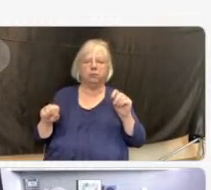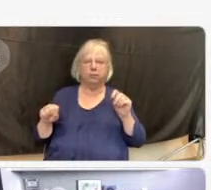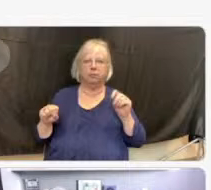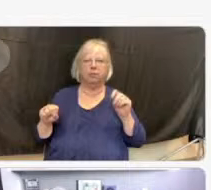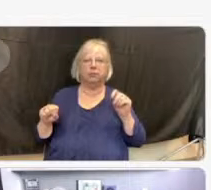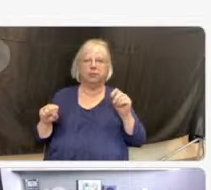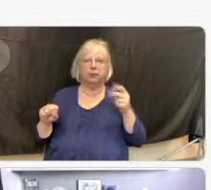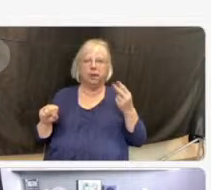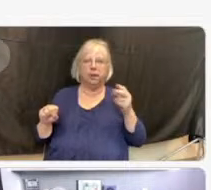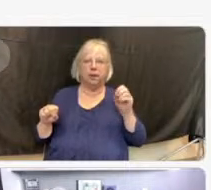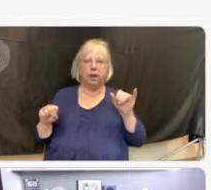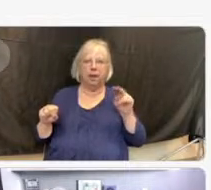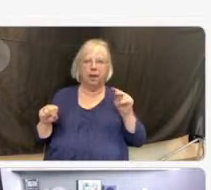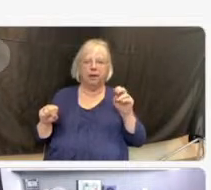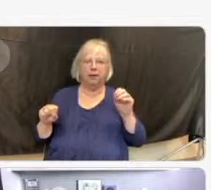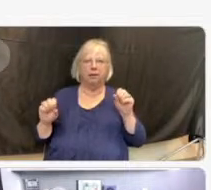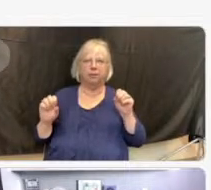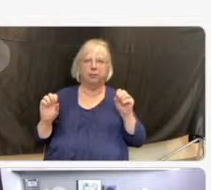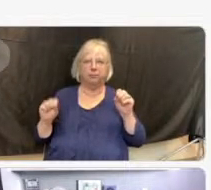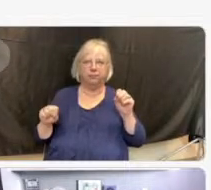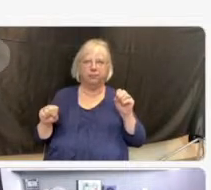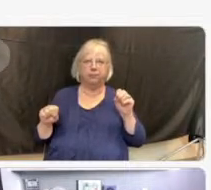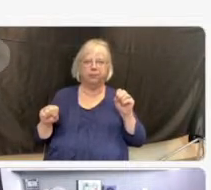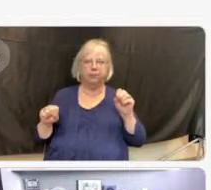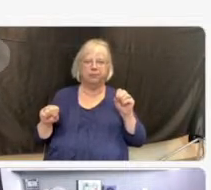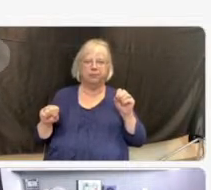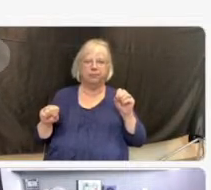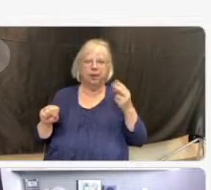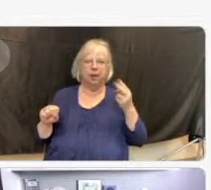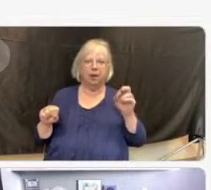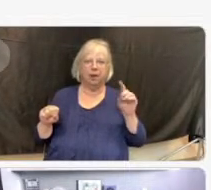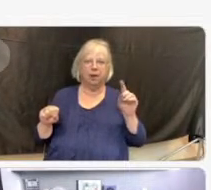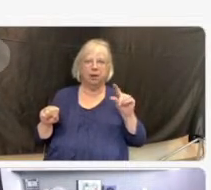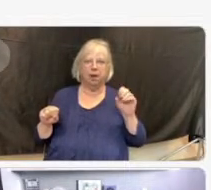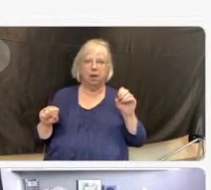Haynes? Yes. Hodge?